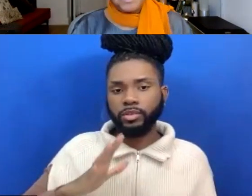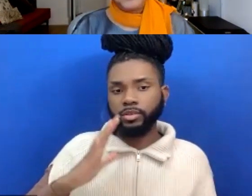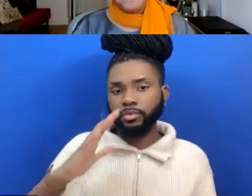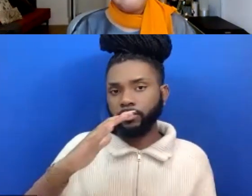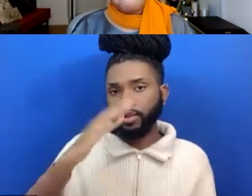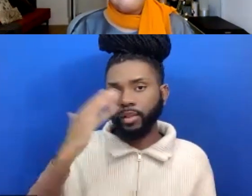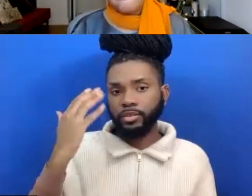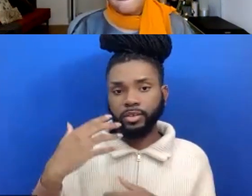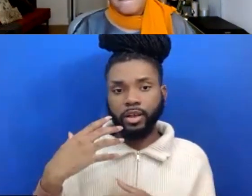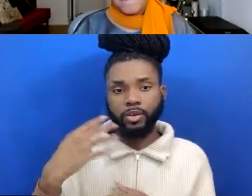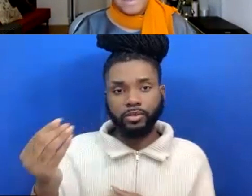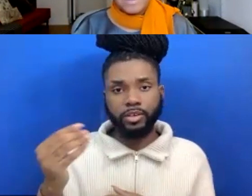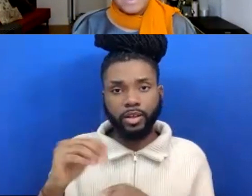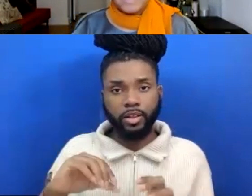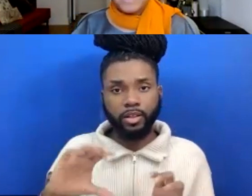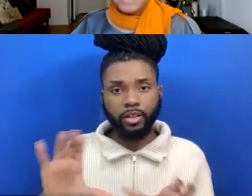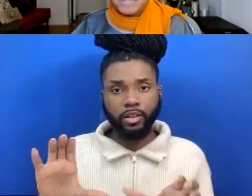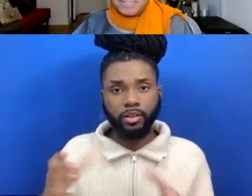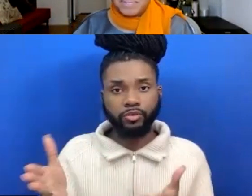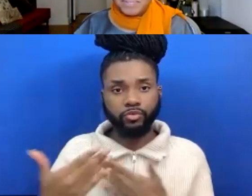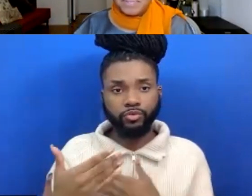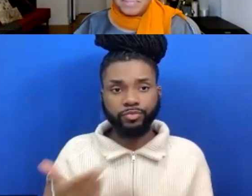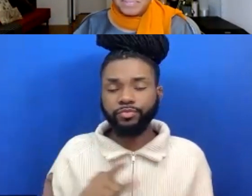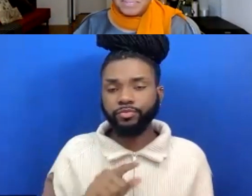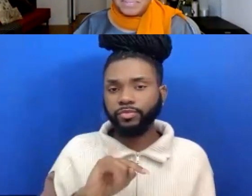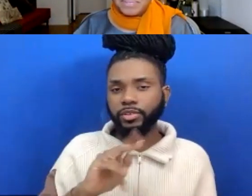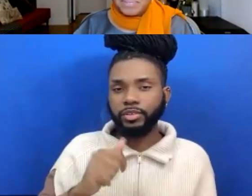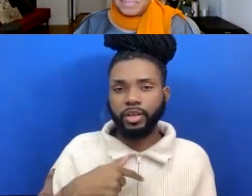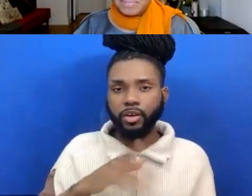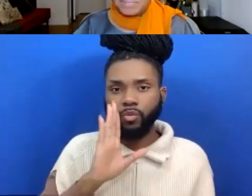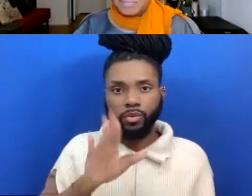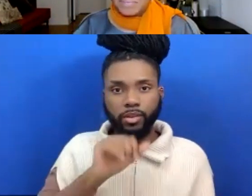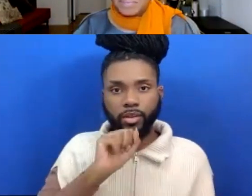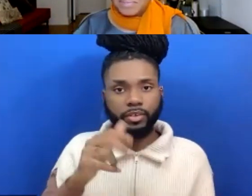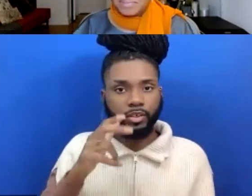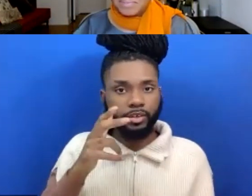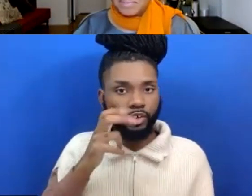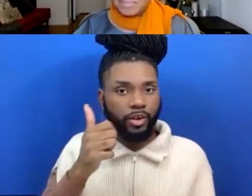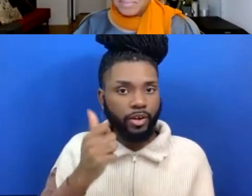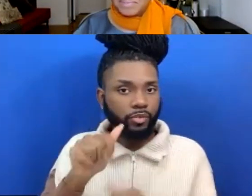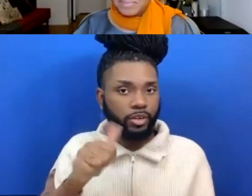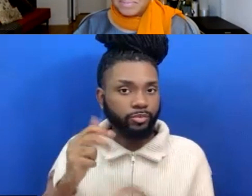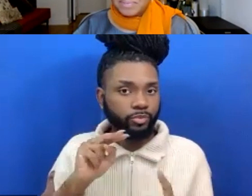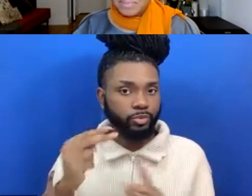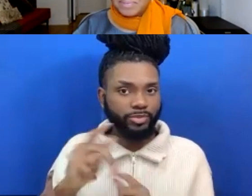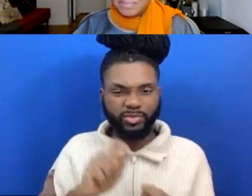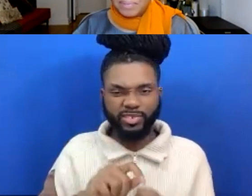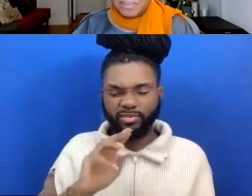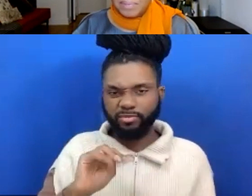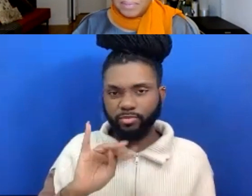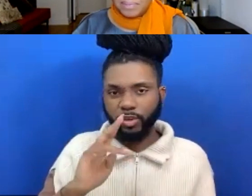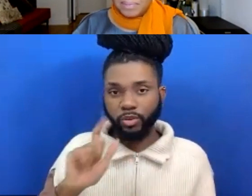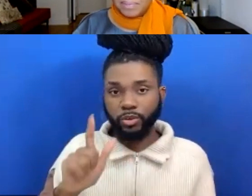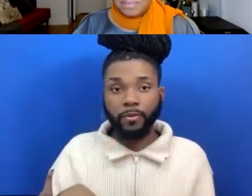I so want to hear everybody else's and particularly Michael's take on this. I mean, on the one hand,